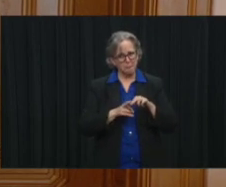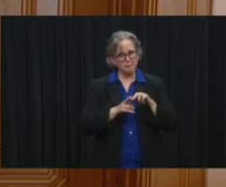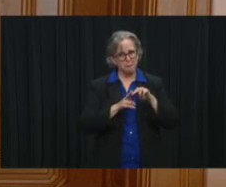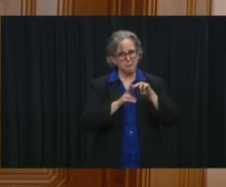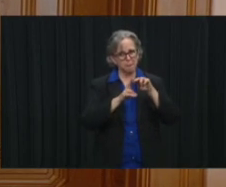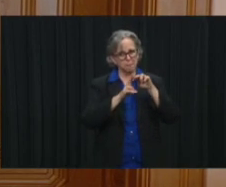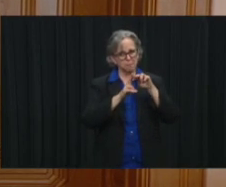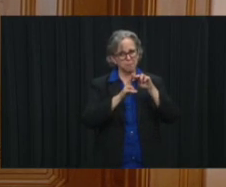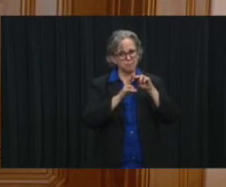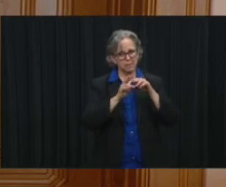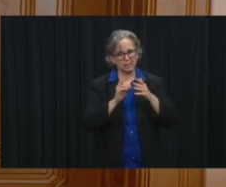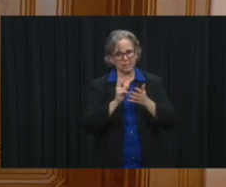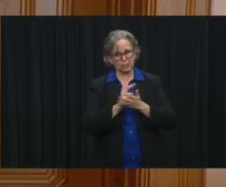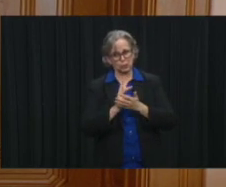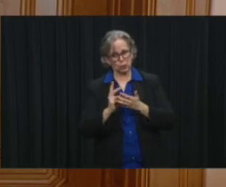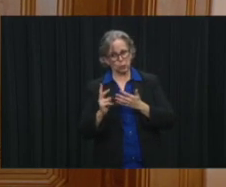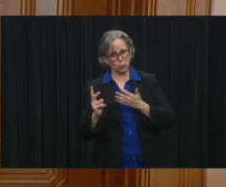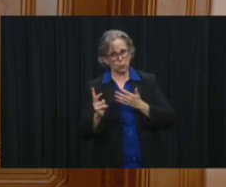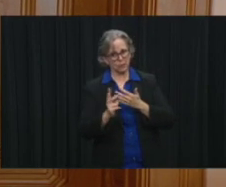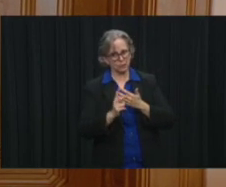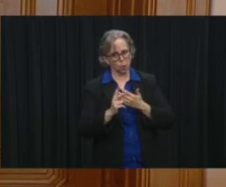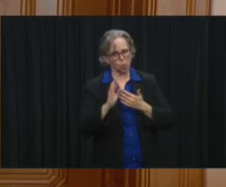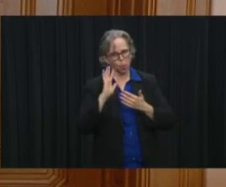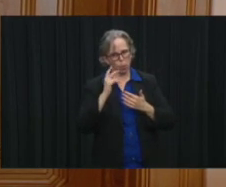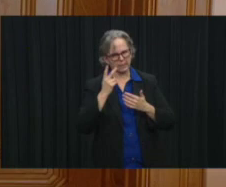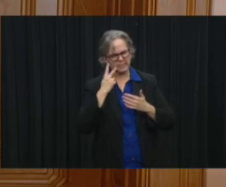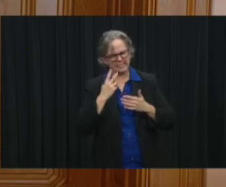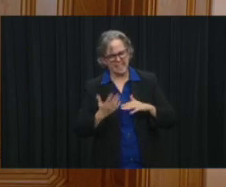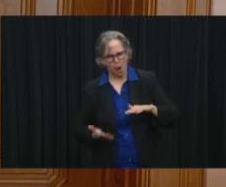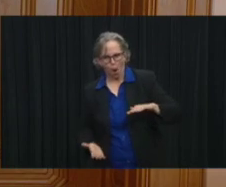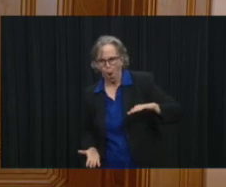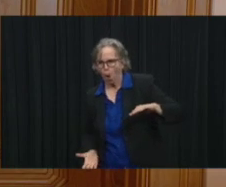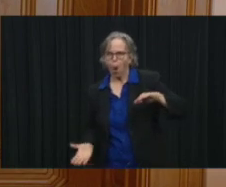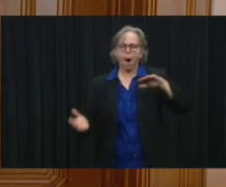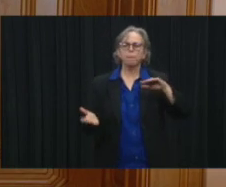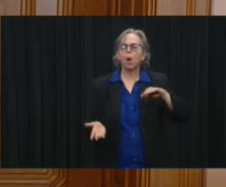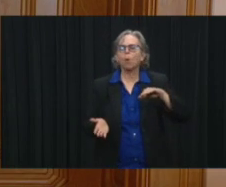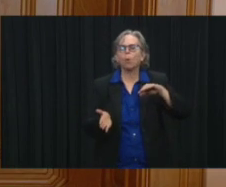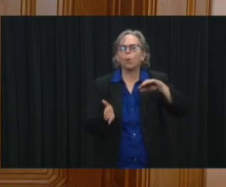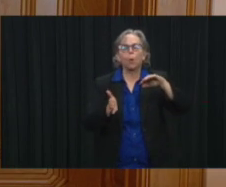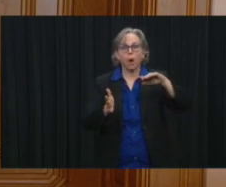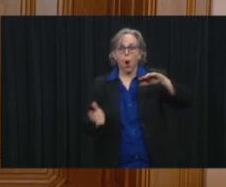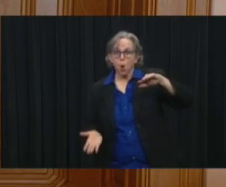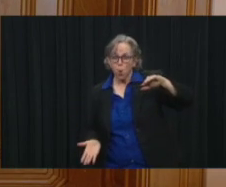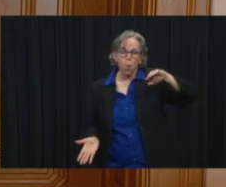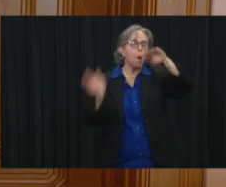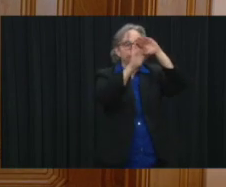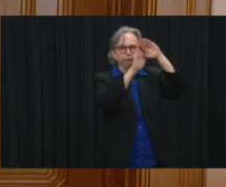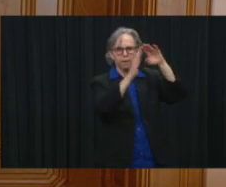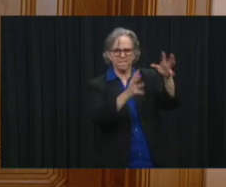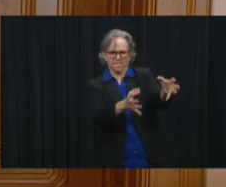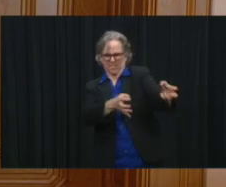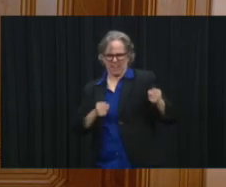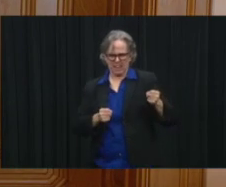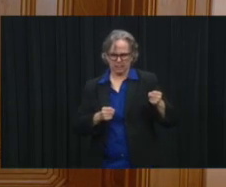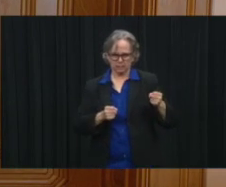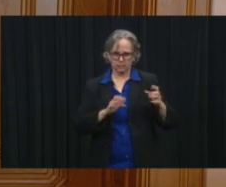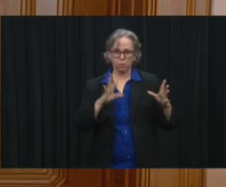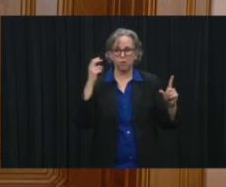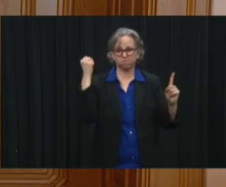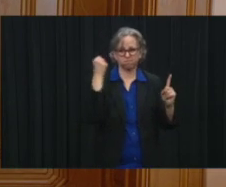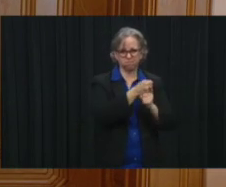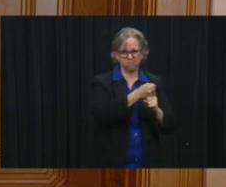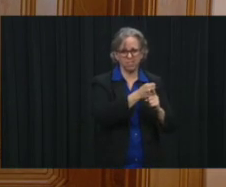harder. And we're really going to start getting hit very hard in our hospitals, in our hospital admissions.